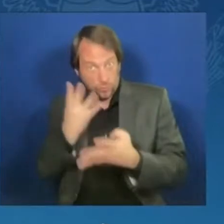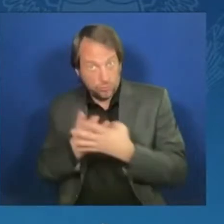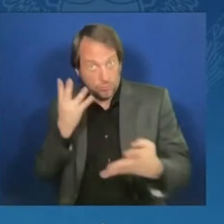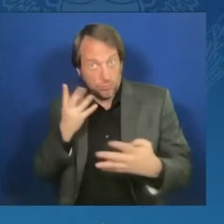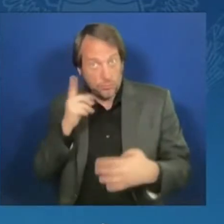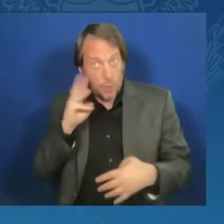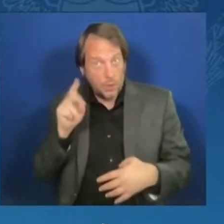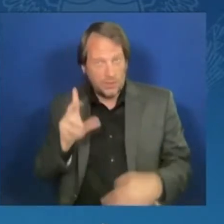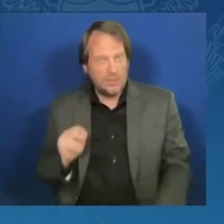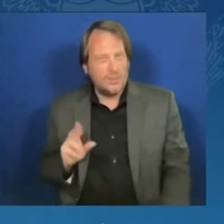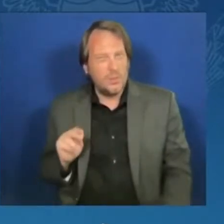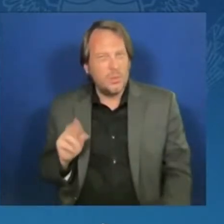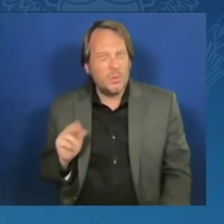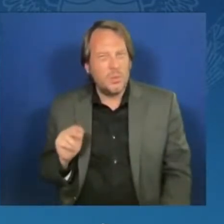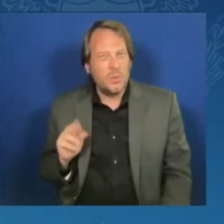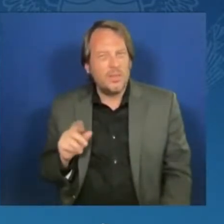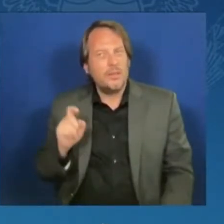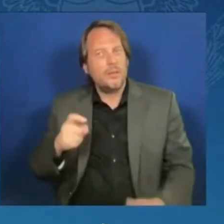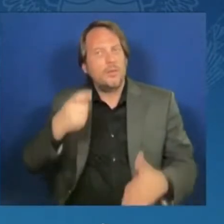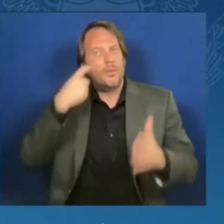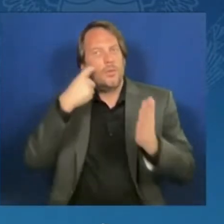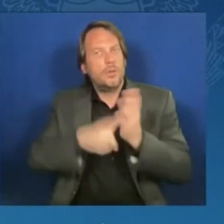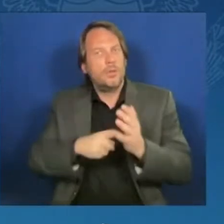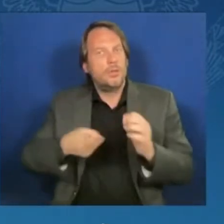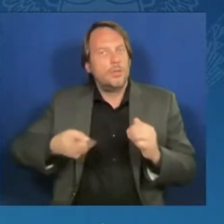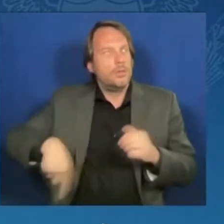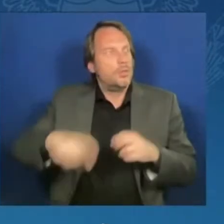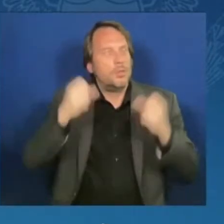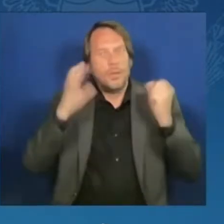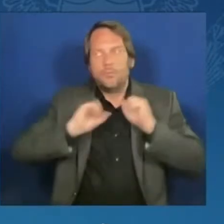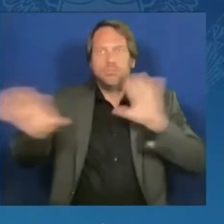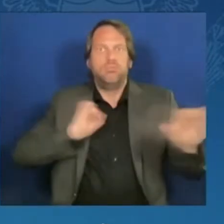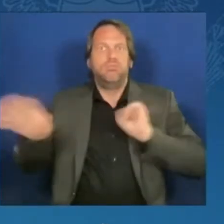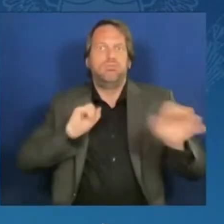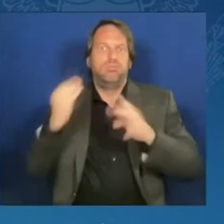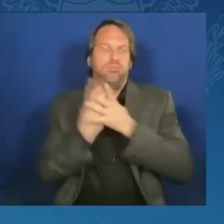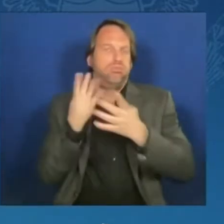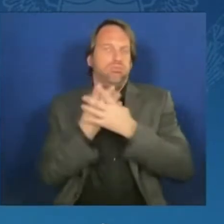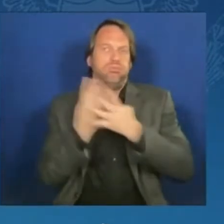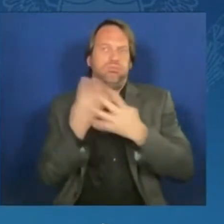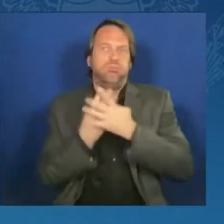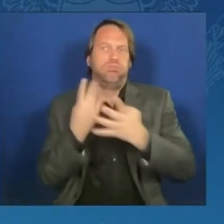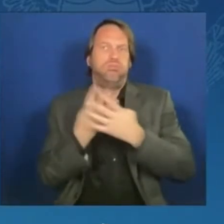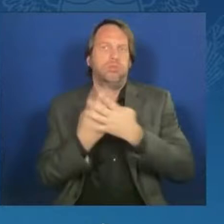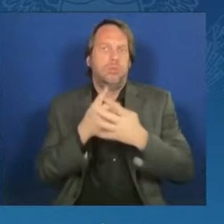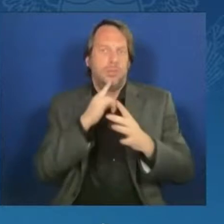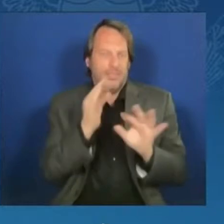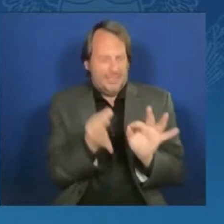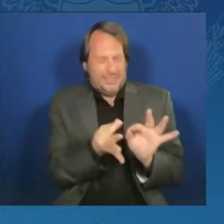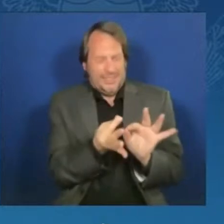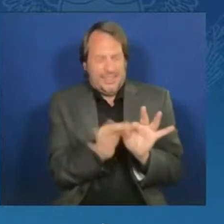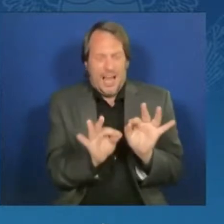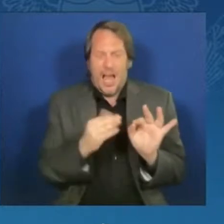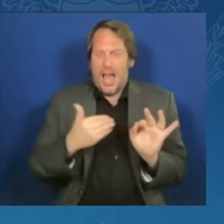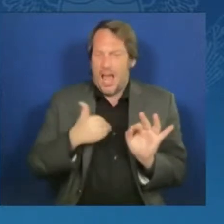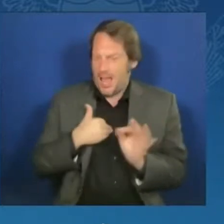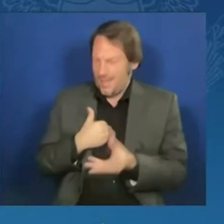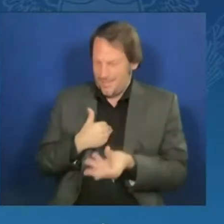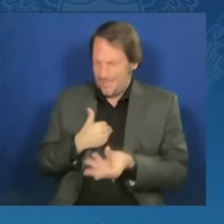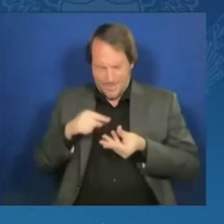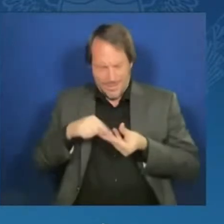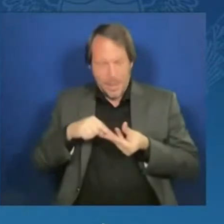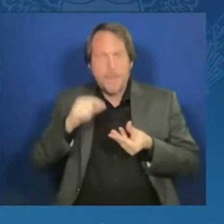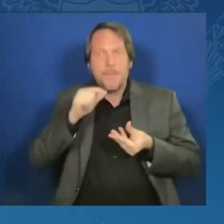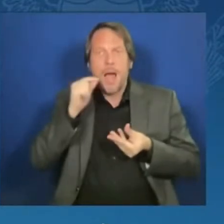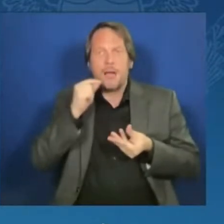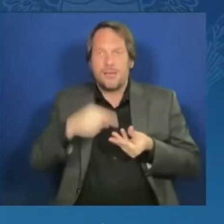for simple marijuana possession. And the impact is such that, in particular, Black Americans and Latinos